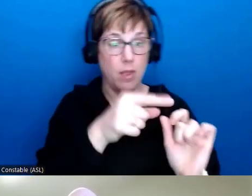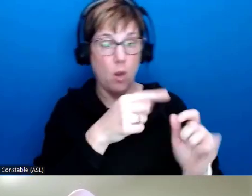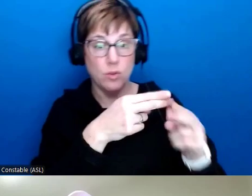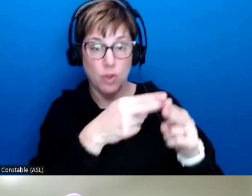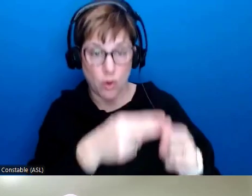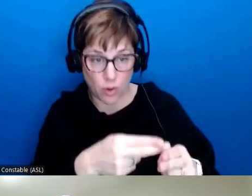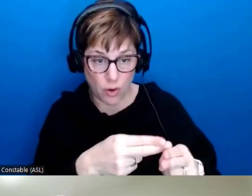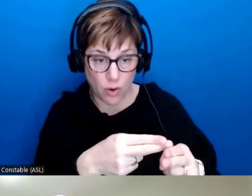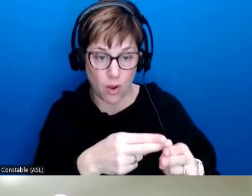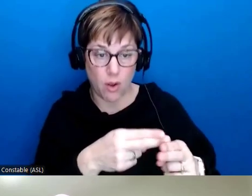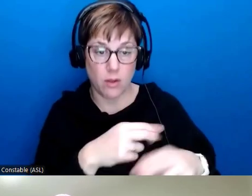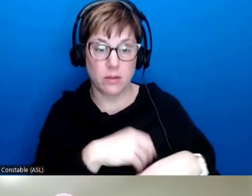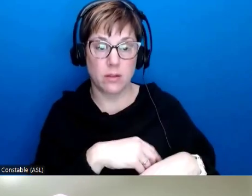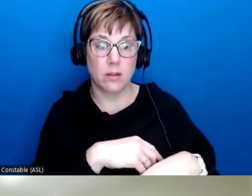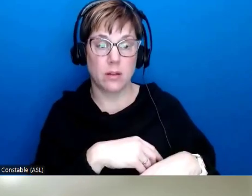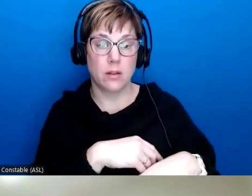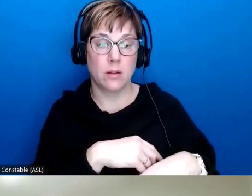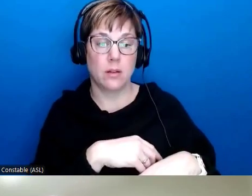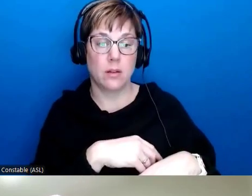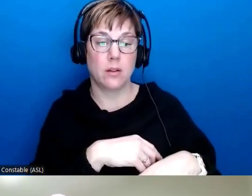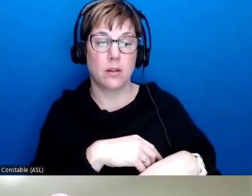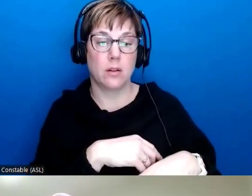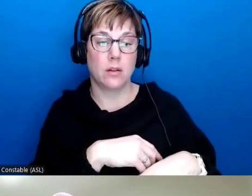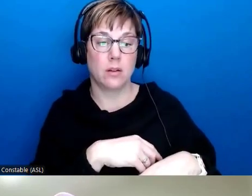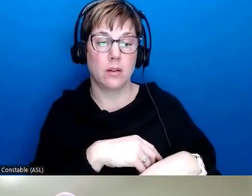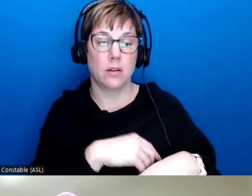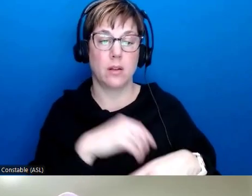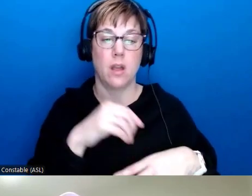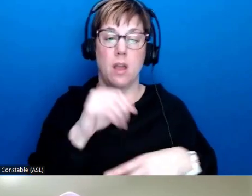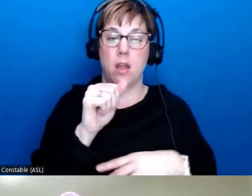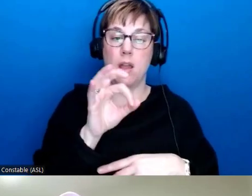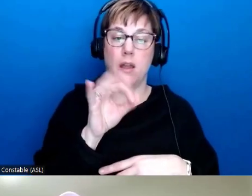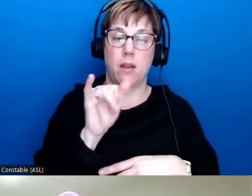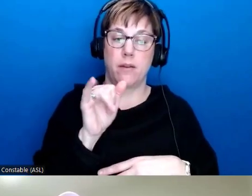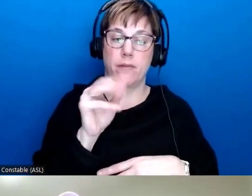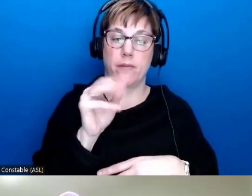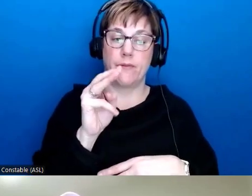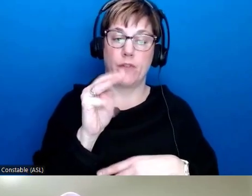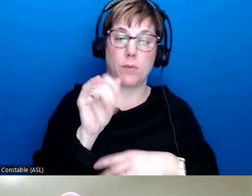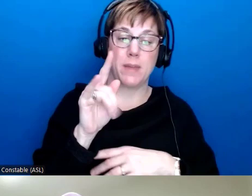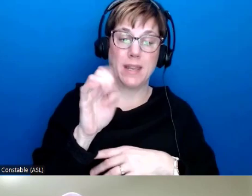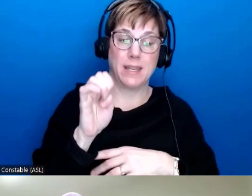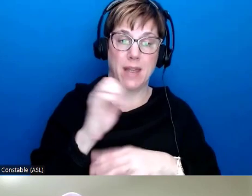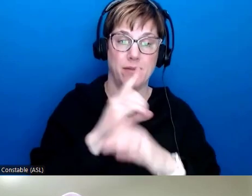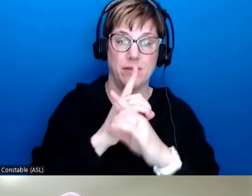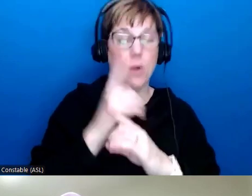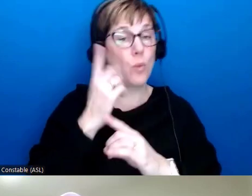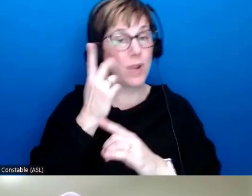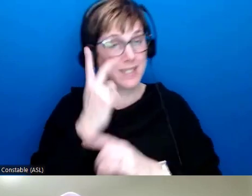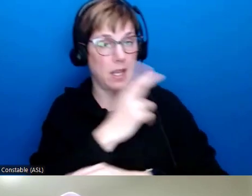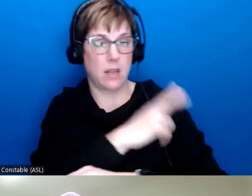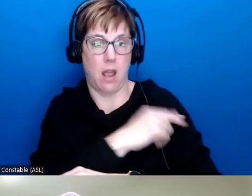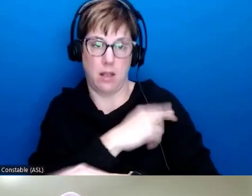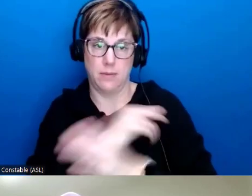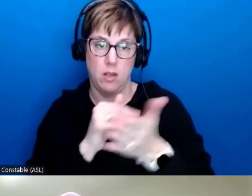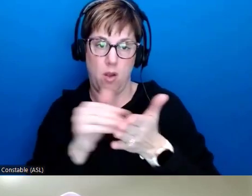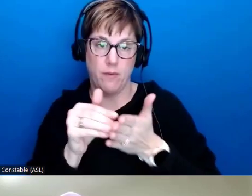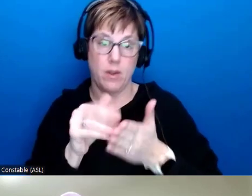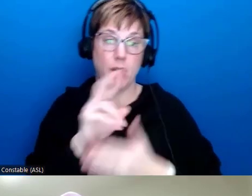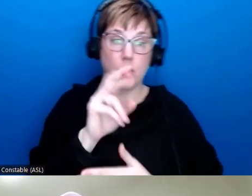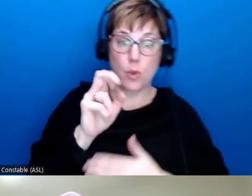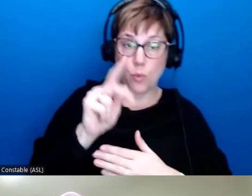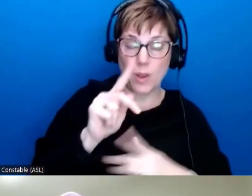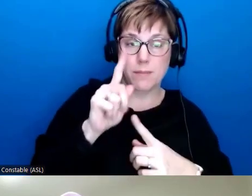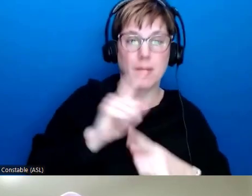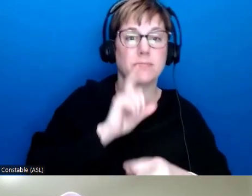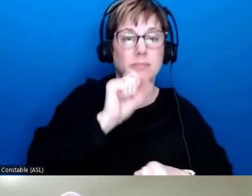A health and safety risk, we see this in hospital settings a lot. And again, the risk has to be real. It needs